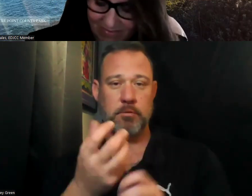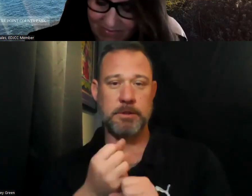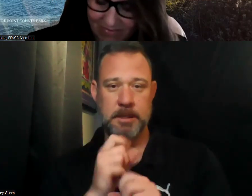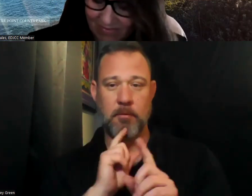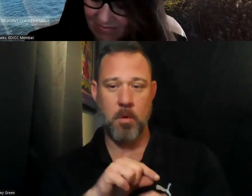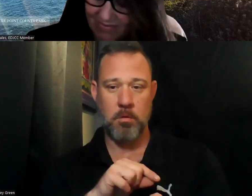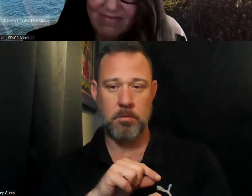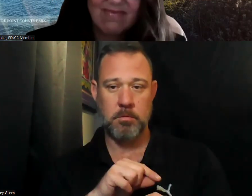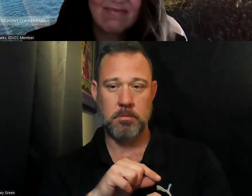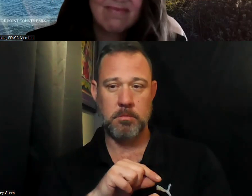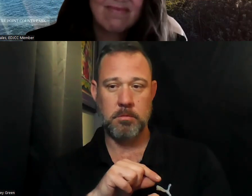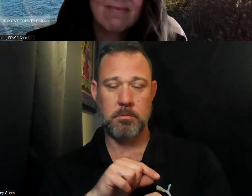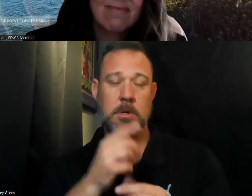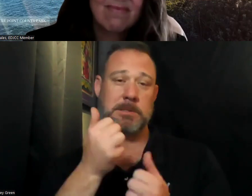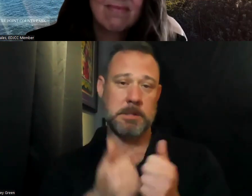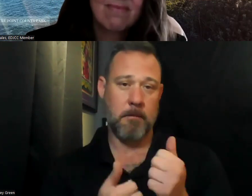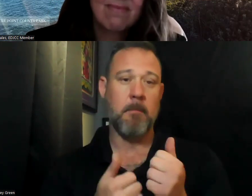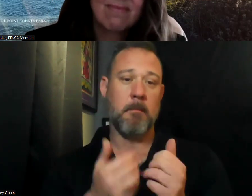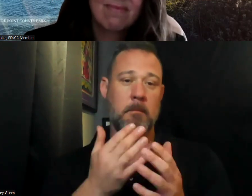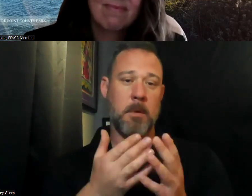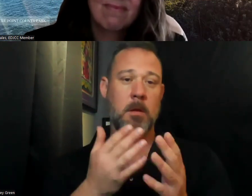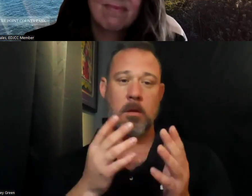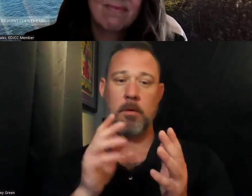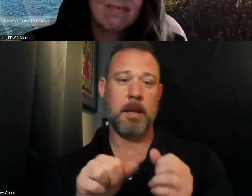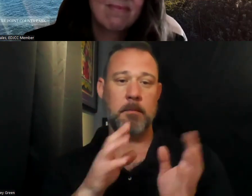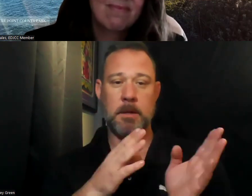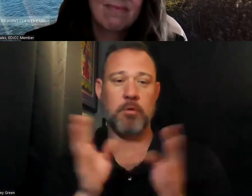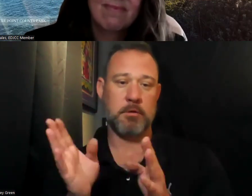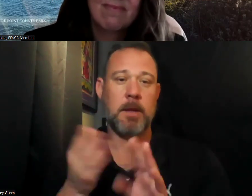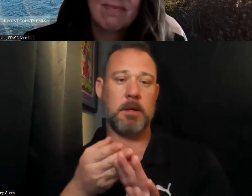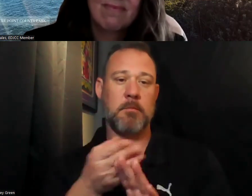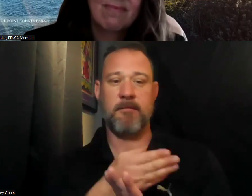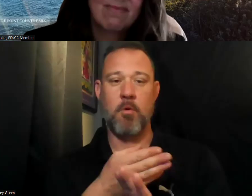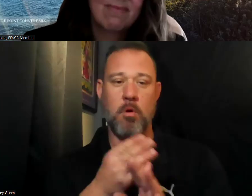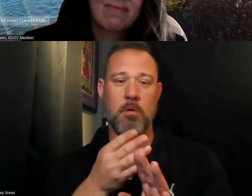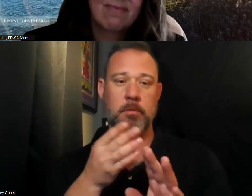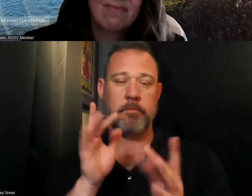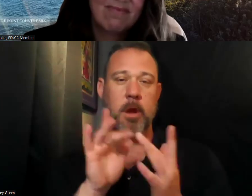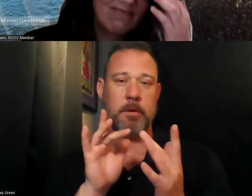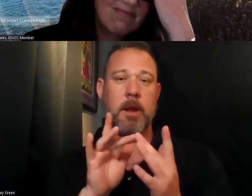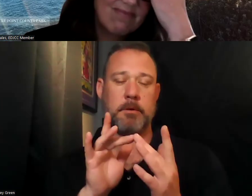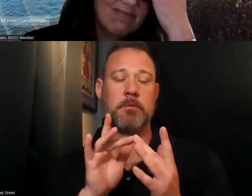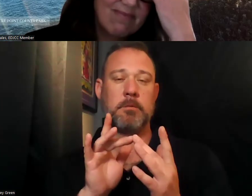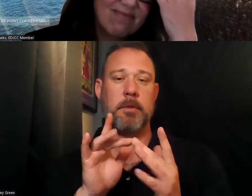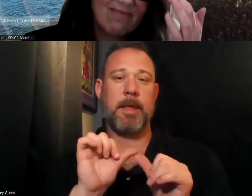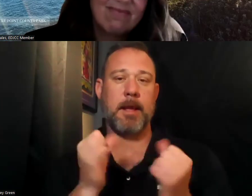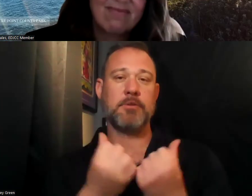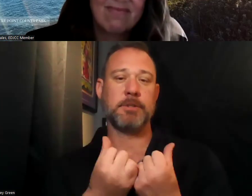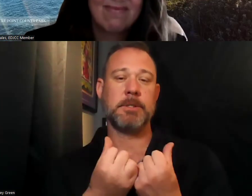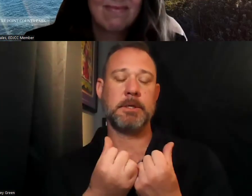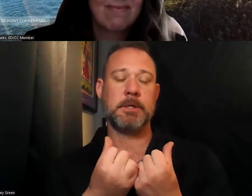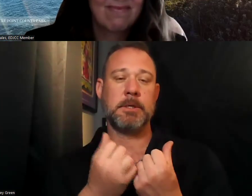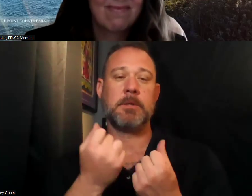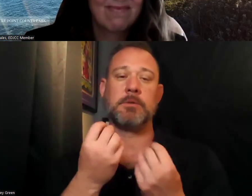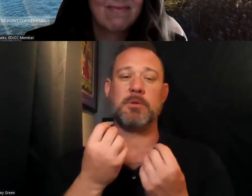report. And in some cases, the reports can actually be redirected before reaching the agency with jurisdiction. So the subcommittee has